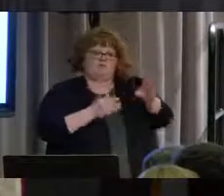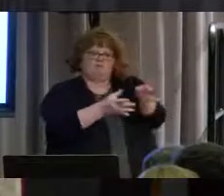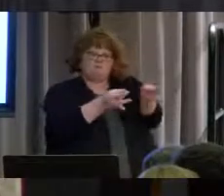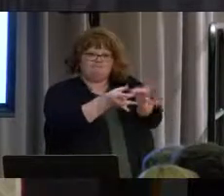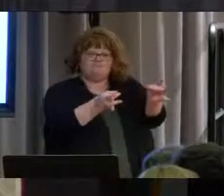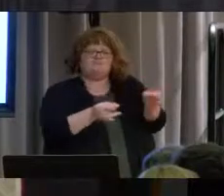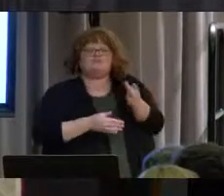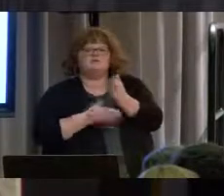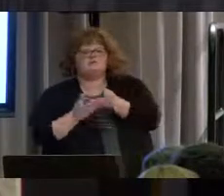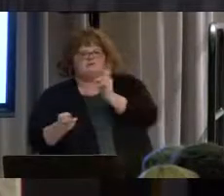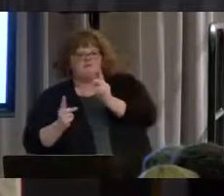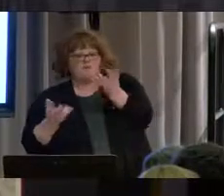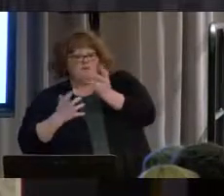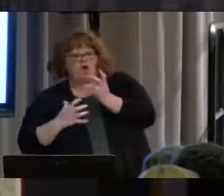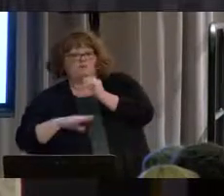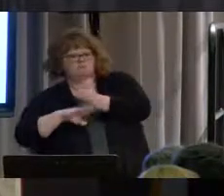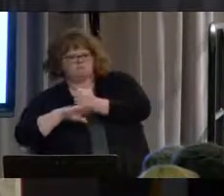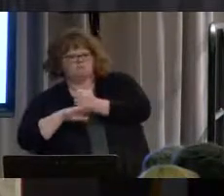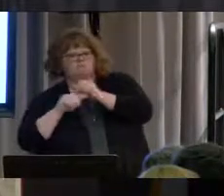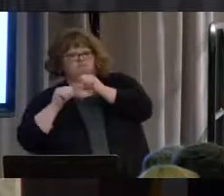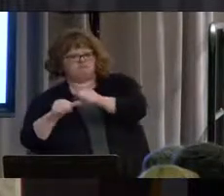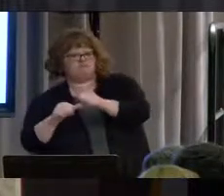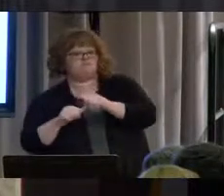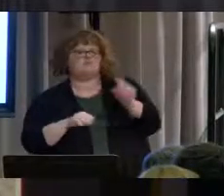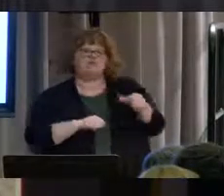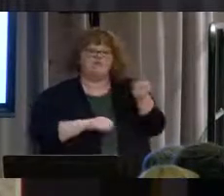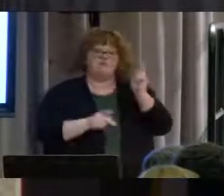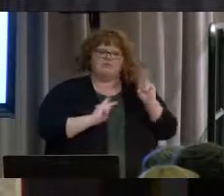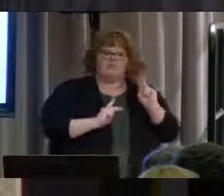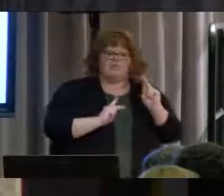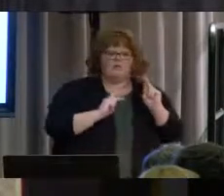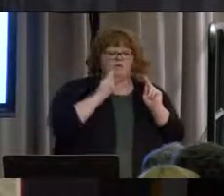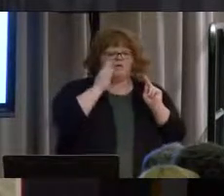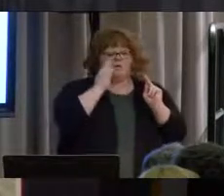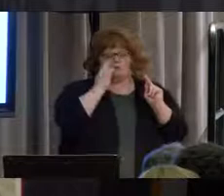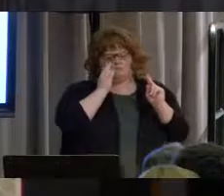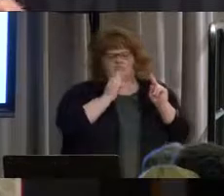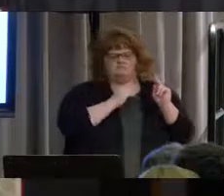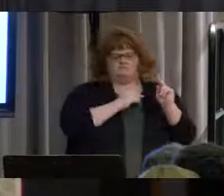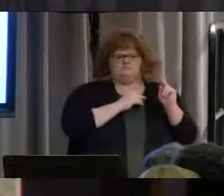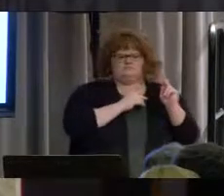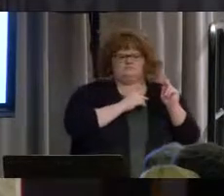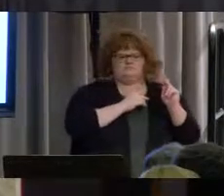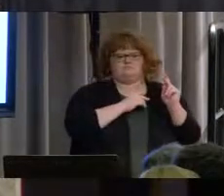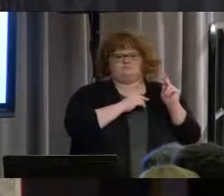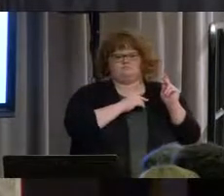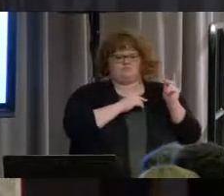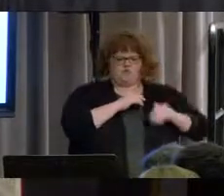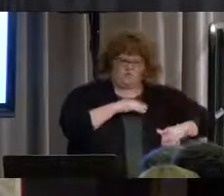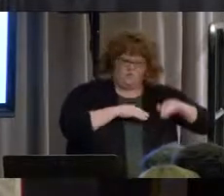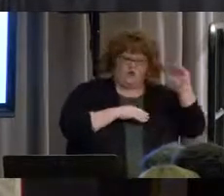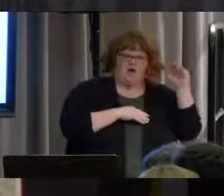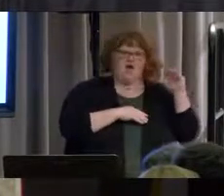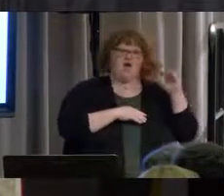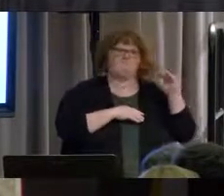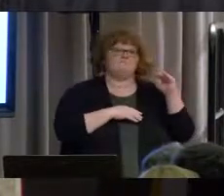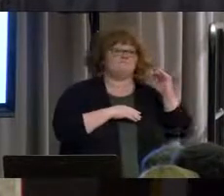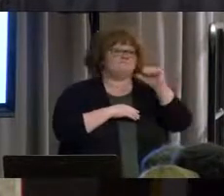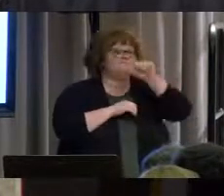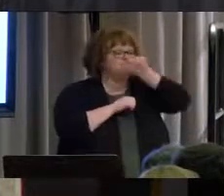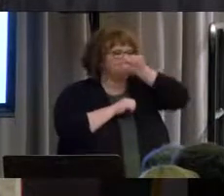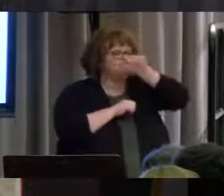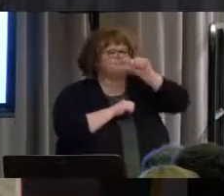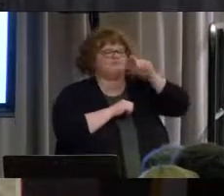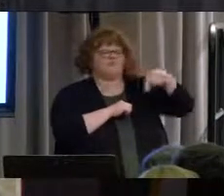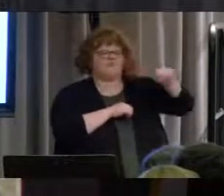the story they should tell. And other people who had come, who had grown up loving the monuments said,